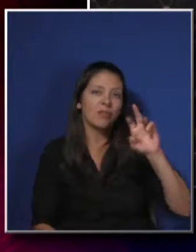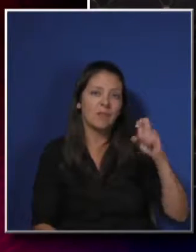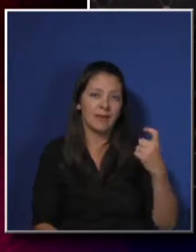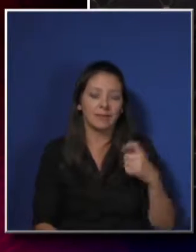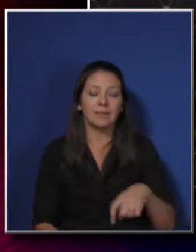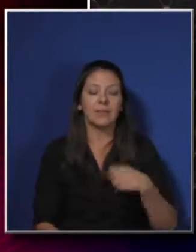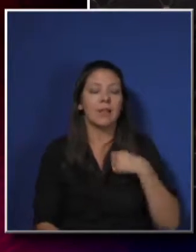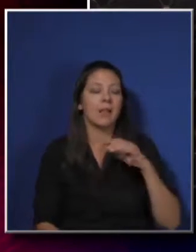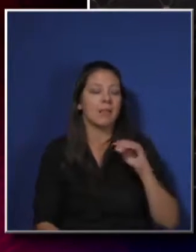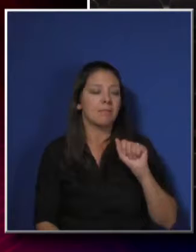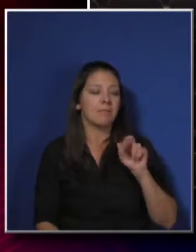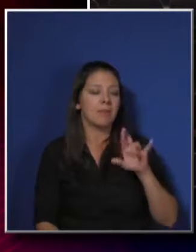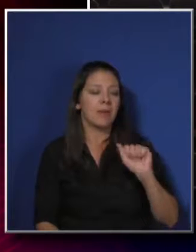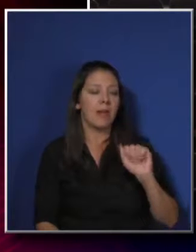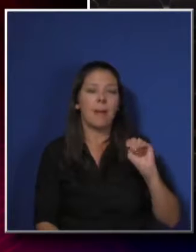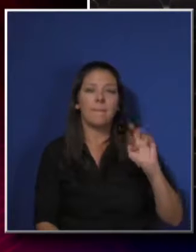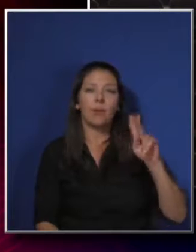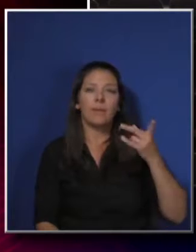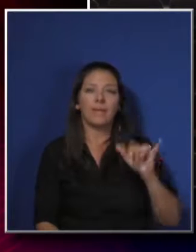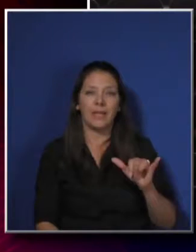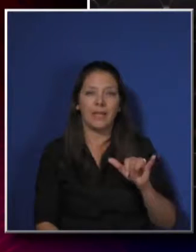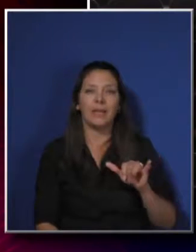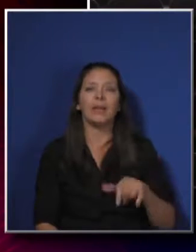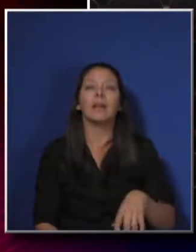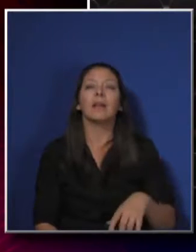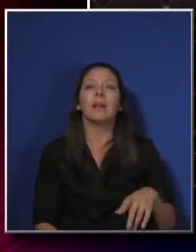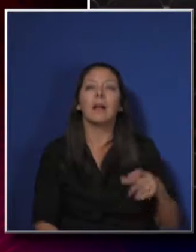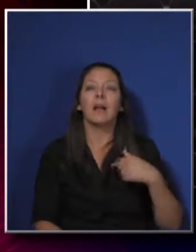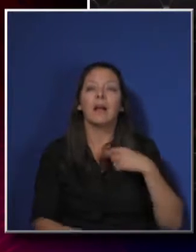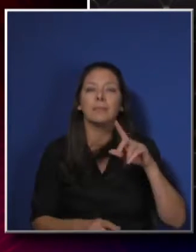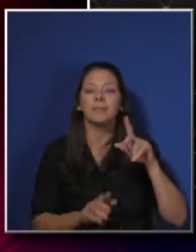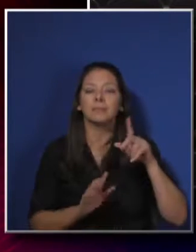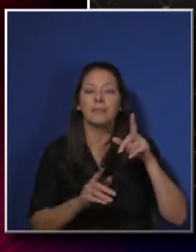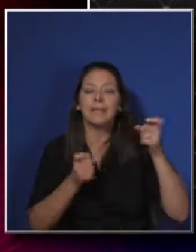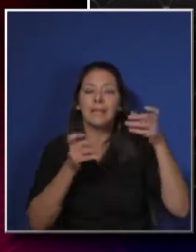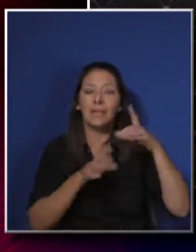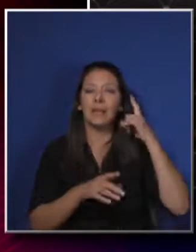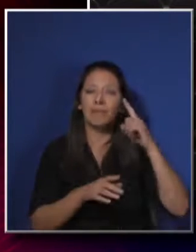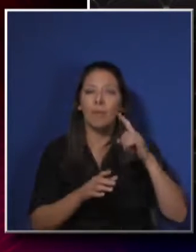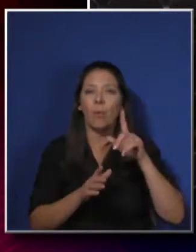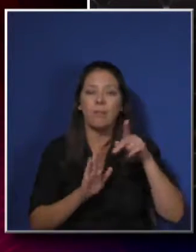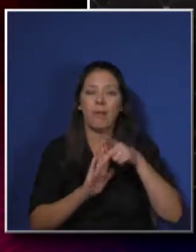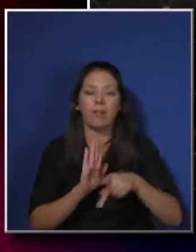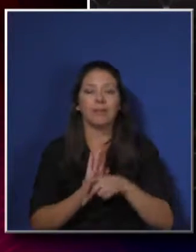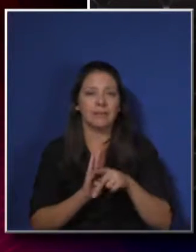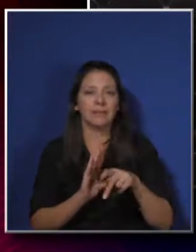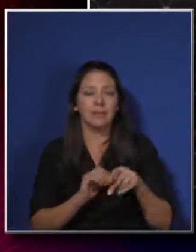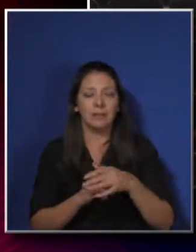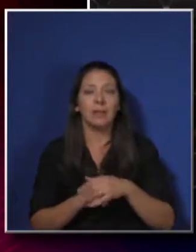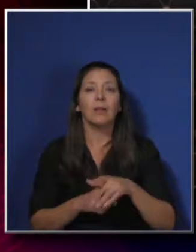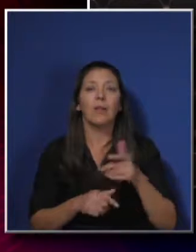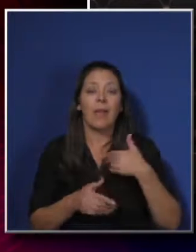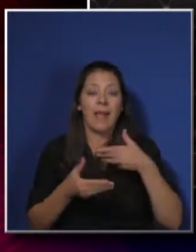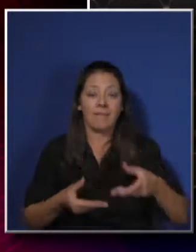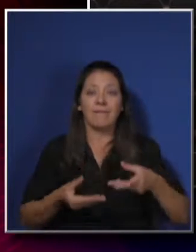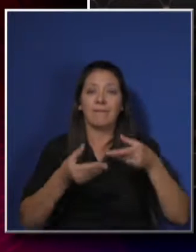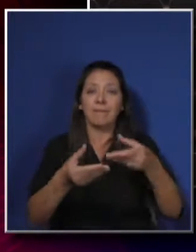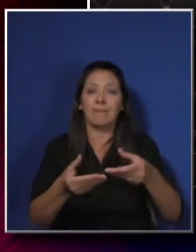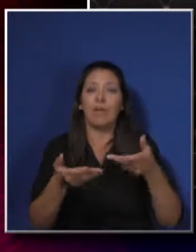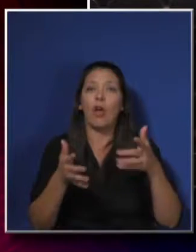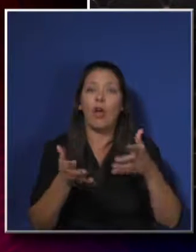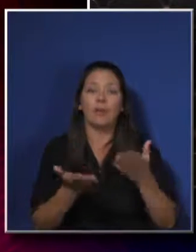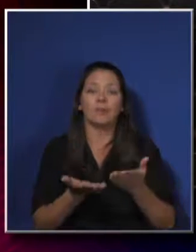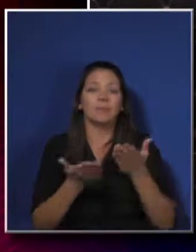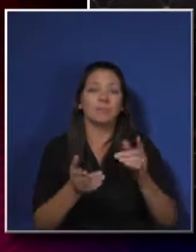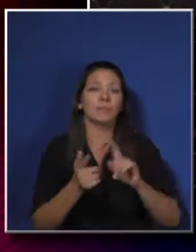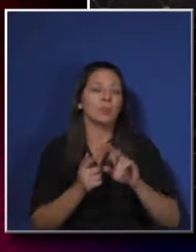Government Relations. Before you, you have the red lines of the policy packet. They were presented to the board